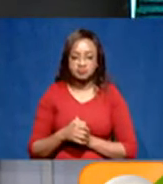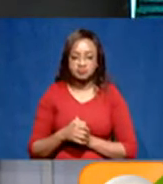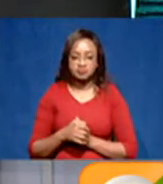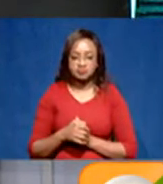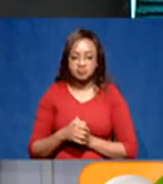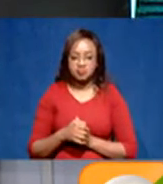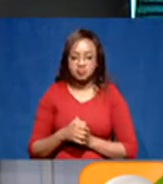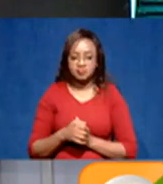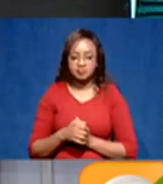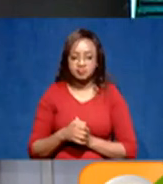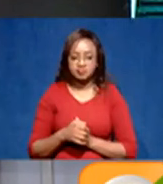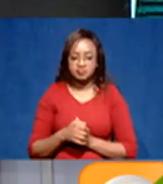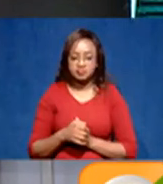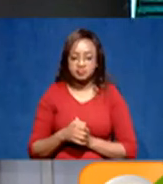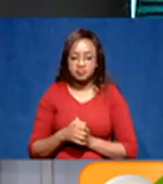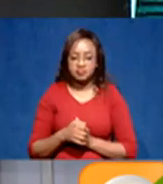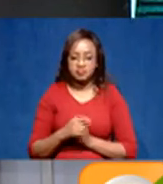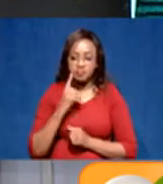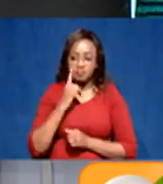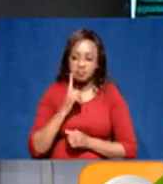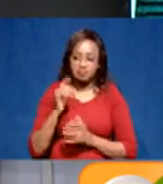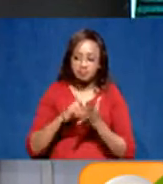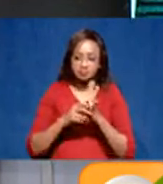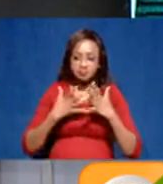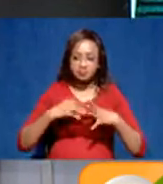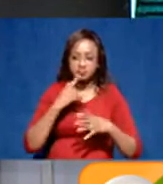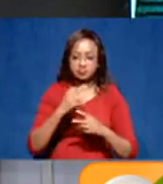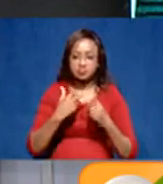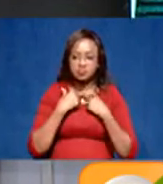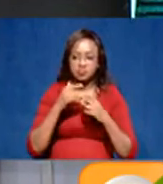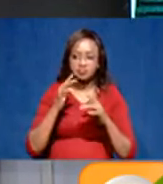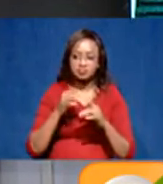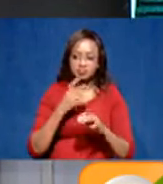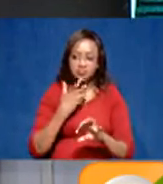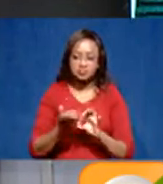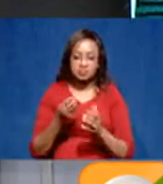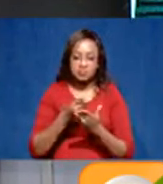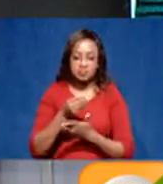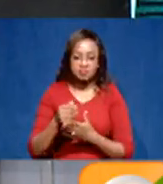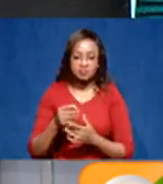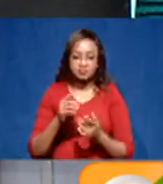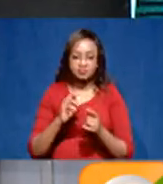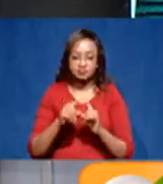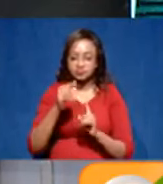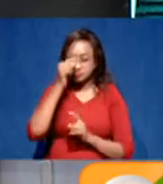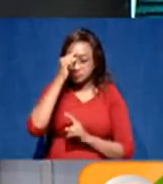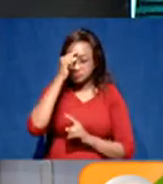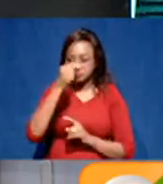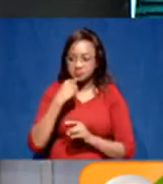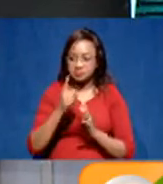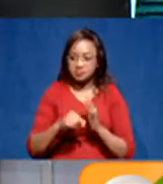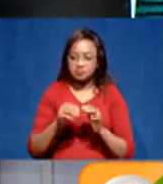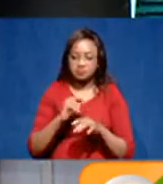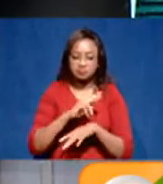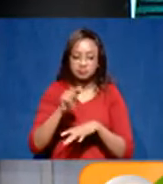indigent households. These are persons that cannot manage to pay, so the means testing will be determining who are these. The government will be paying for them, whether it's at the national